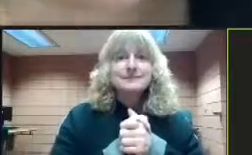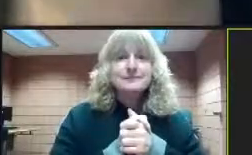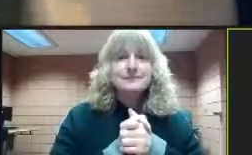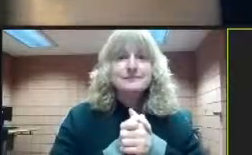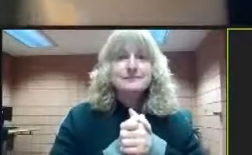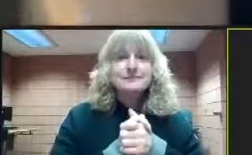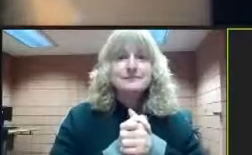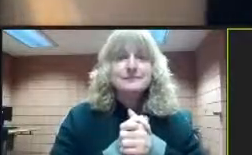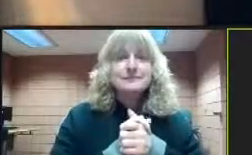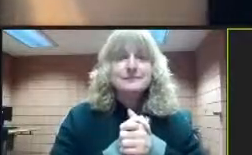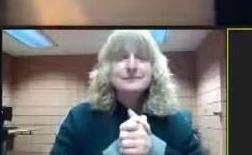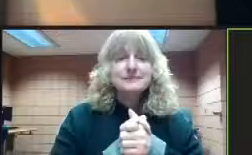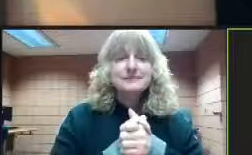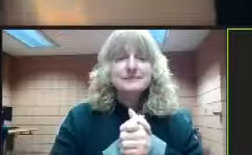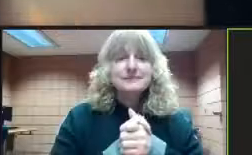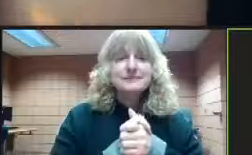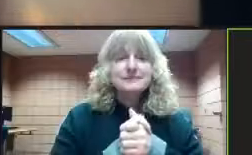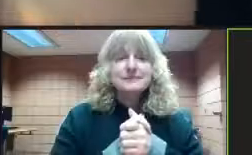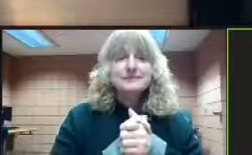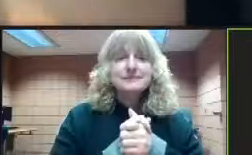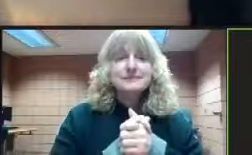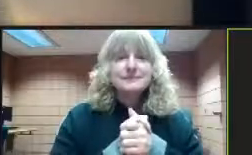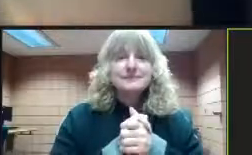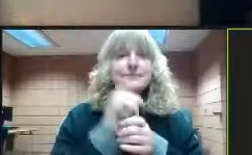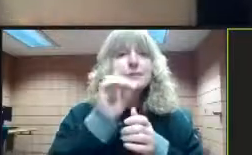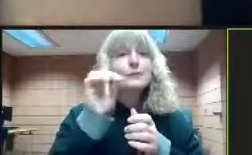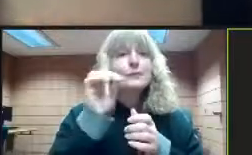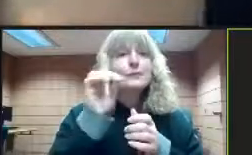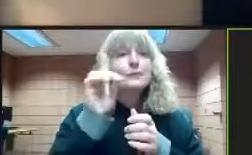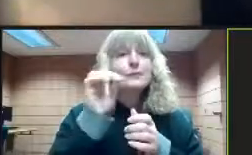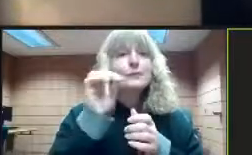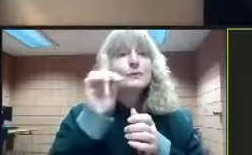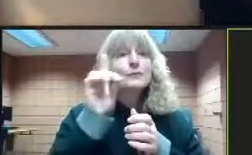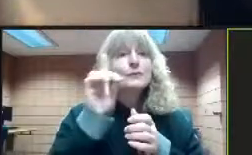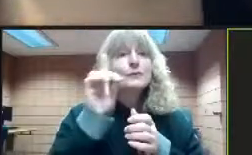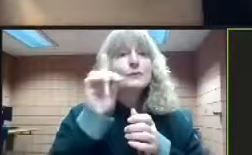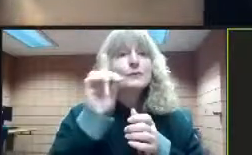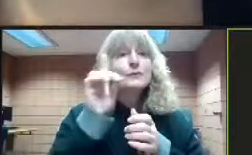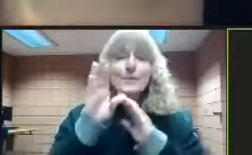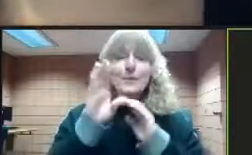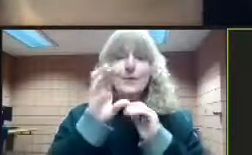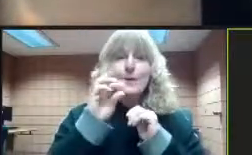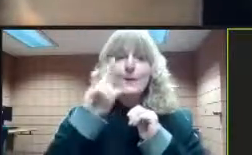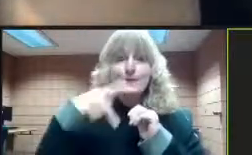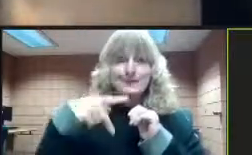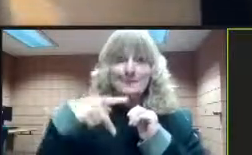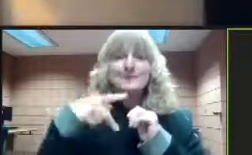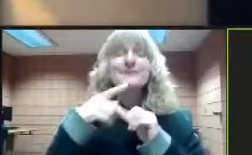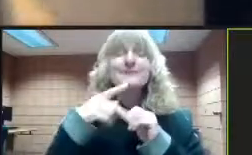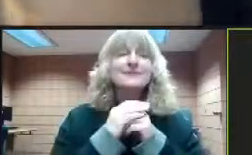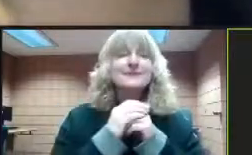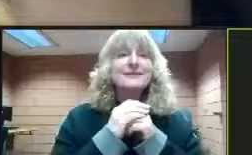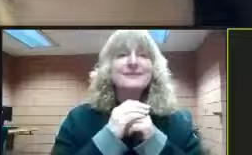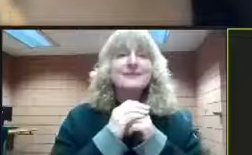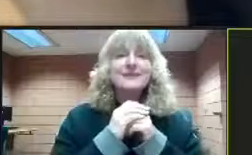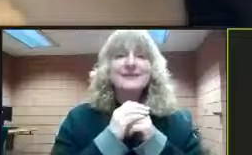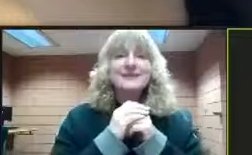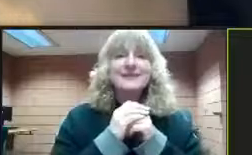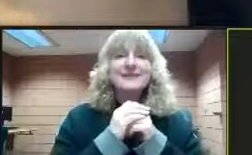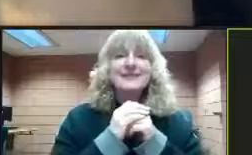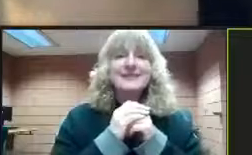a llevar a la página de Detroit Hispanic Development Corporation para ver este video interpretada al